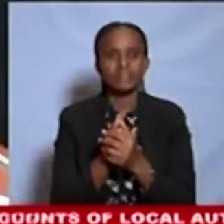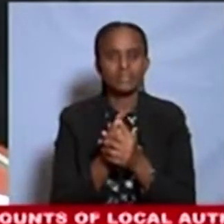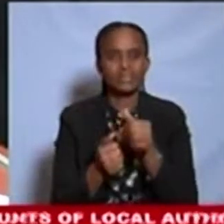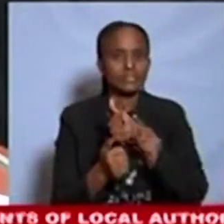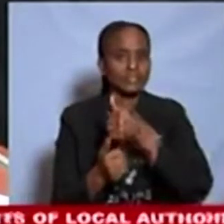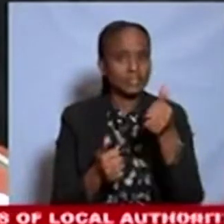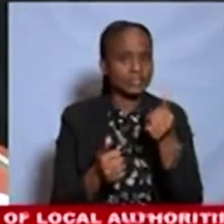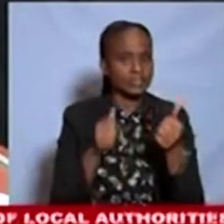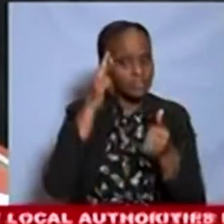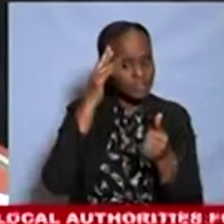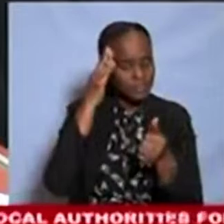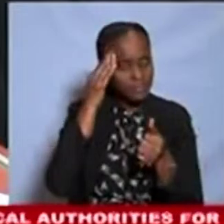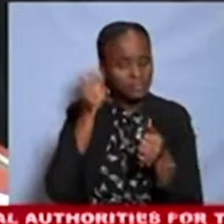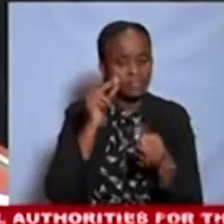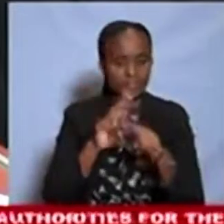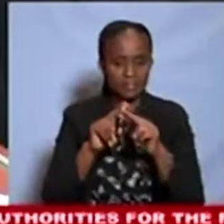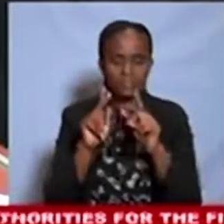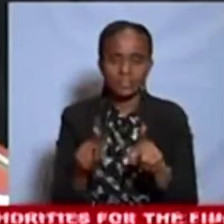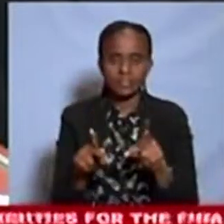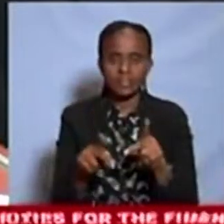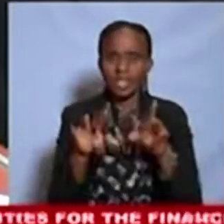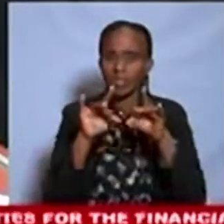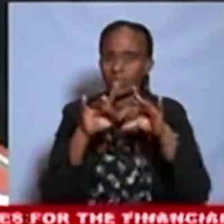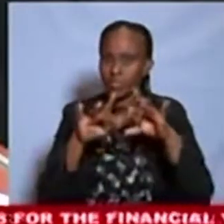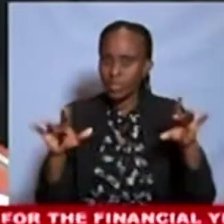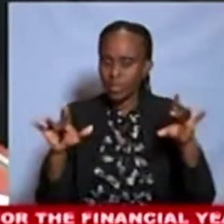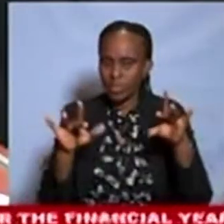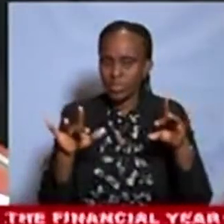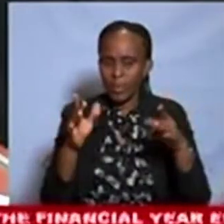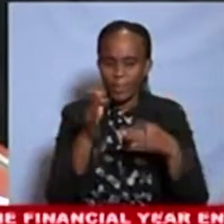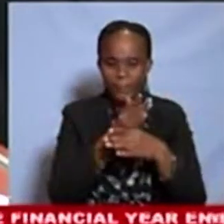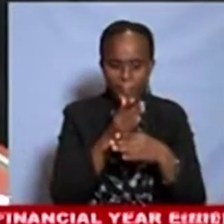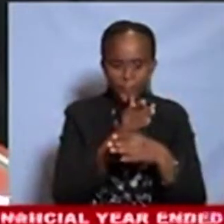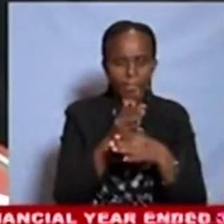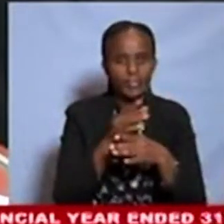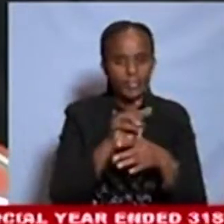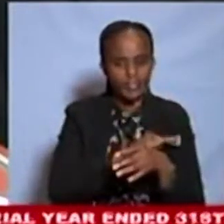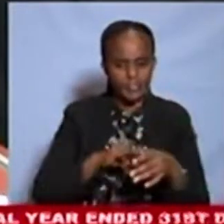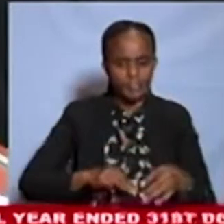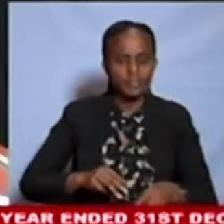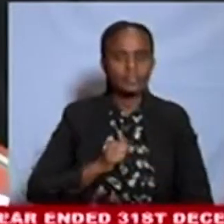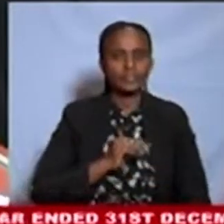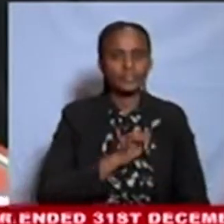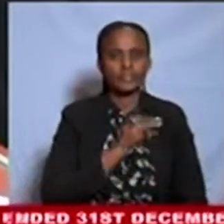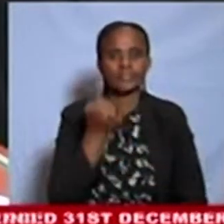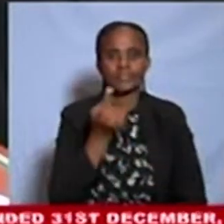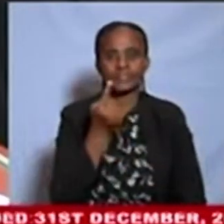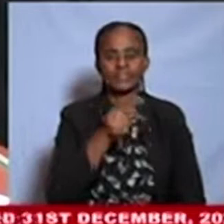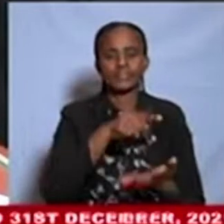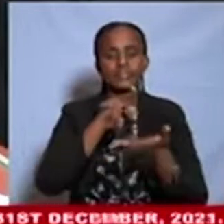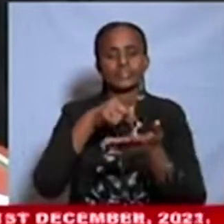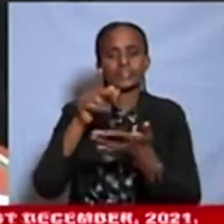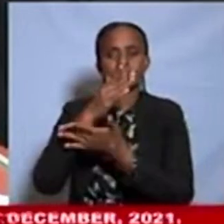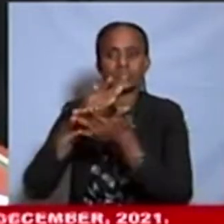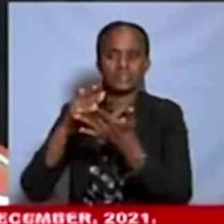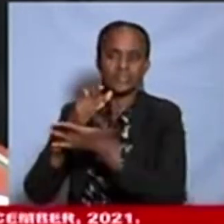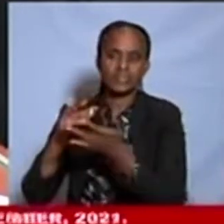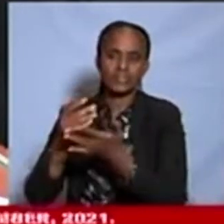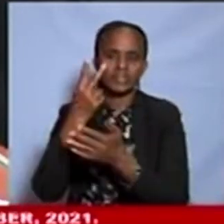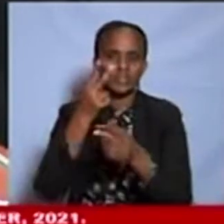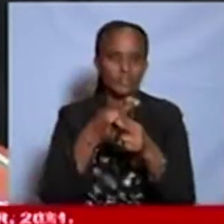Another reason, Chair, on plot premiums, residential and commercial, members of staff only paid part payments for the premiums